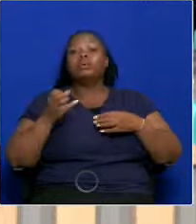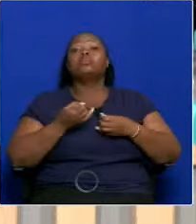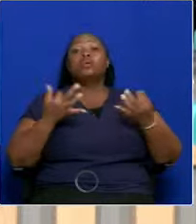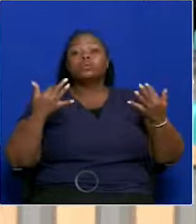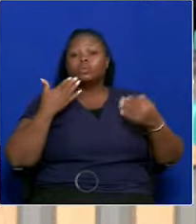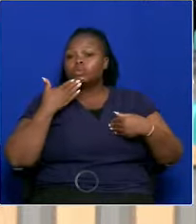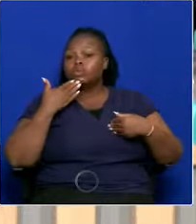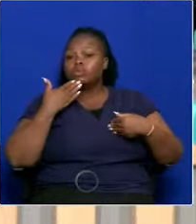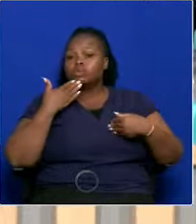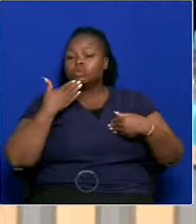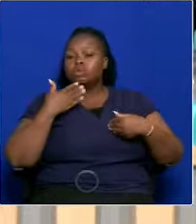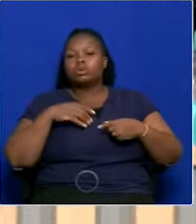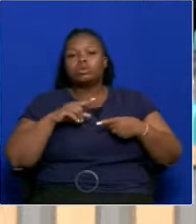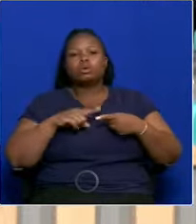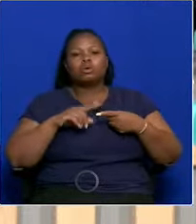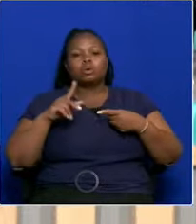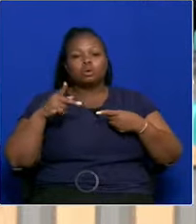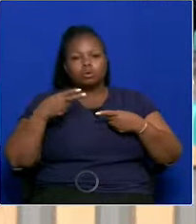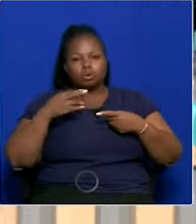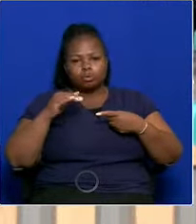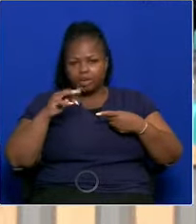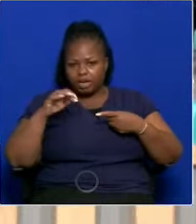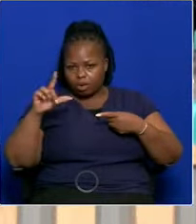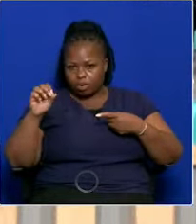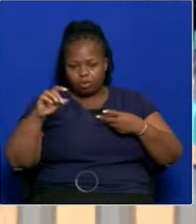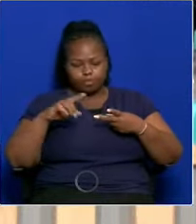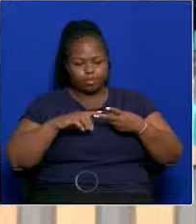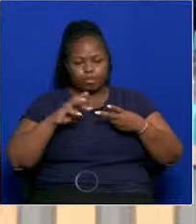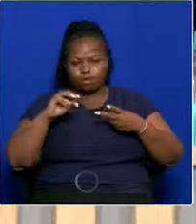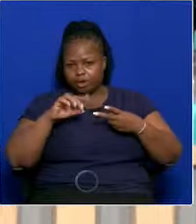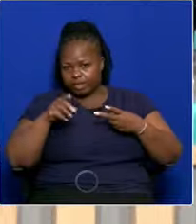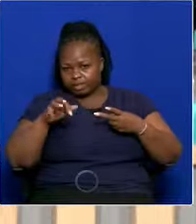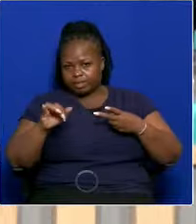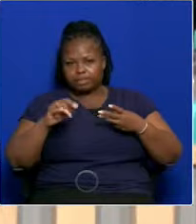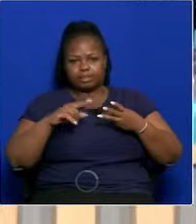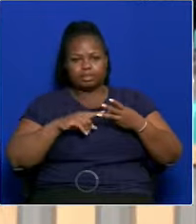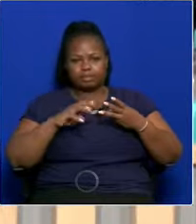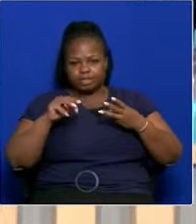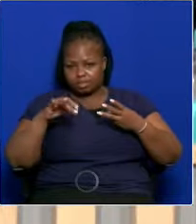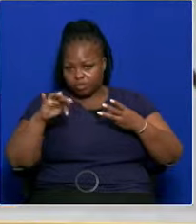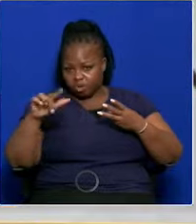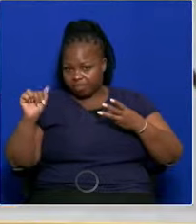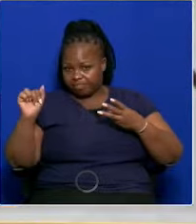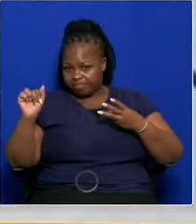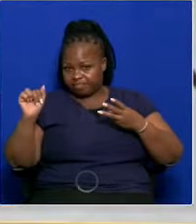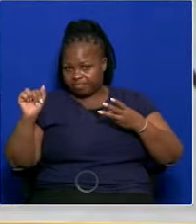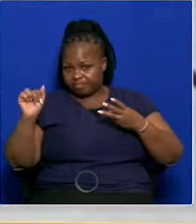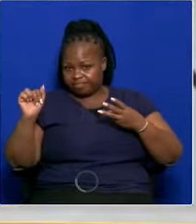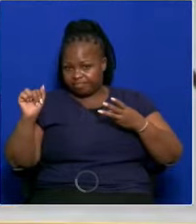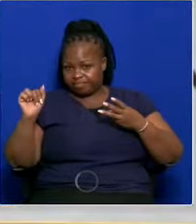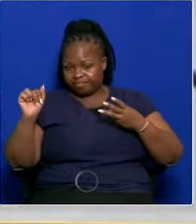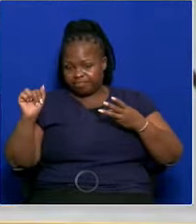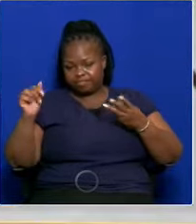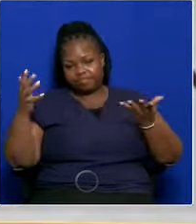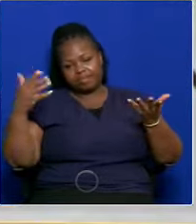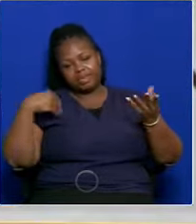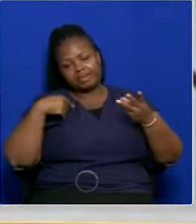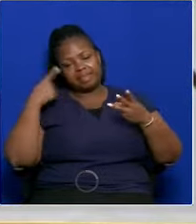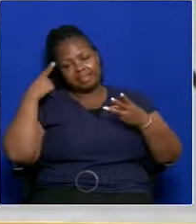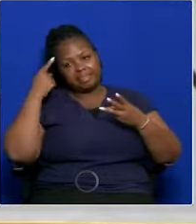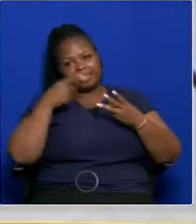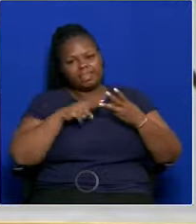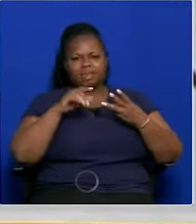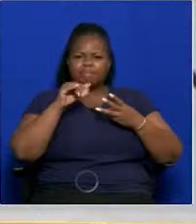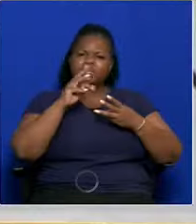Generals Kumalo, Mkwanazi, and Masemola, I think General Masimula, it was once.